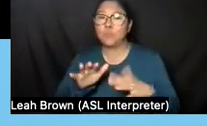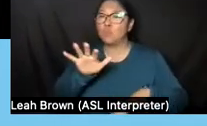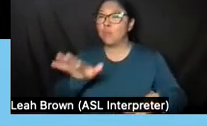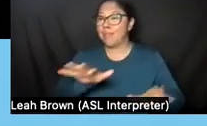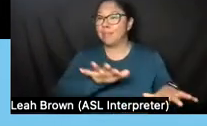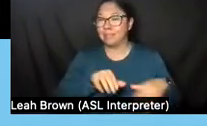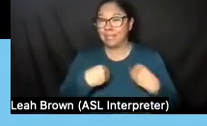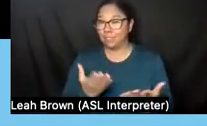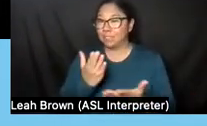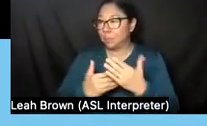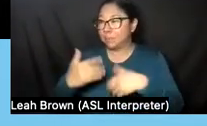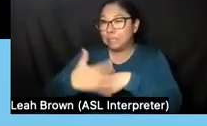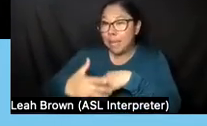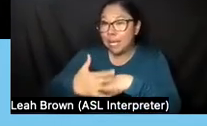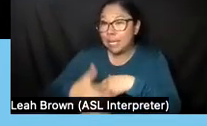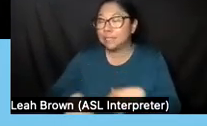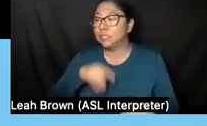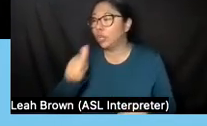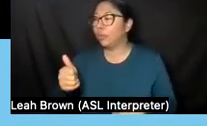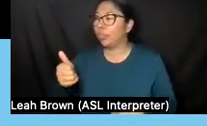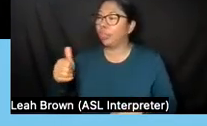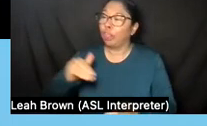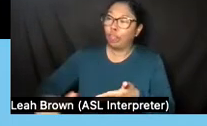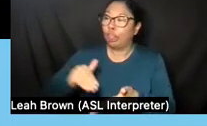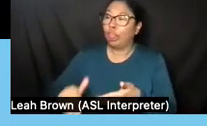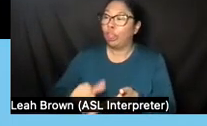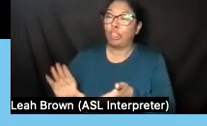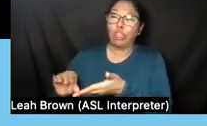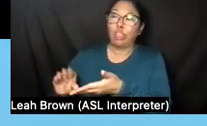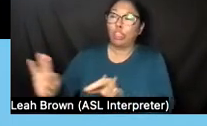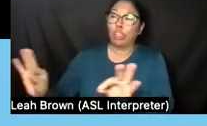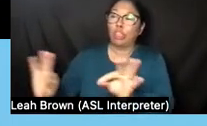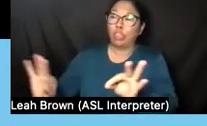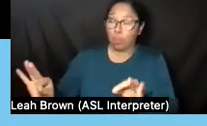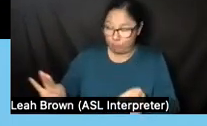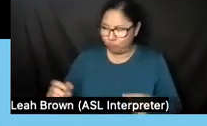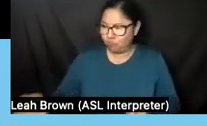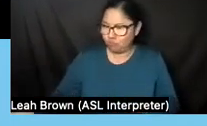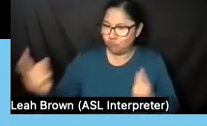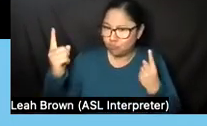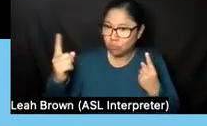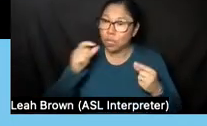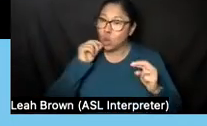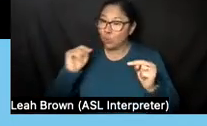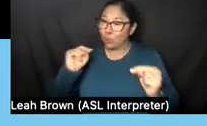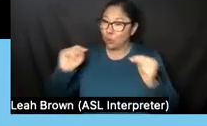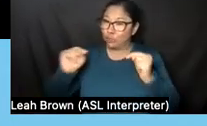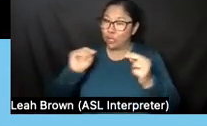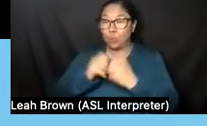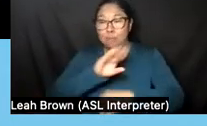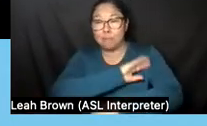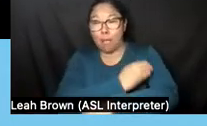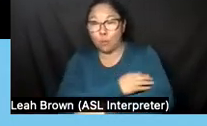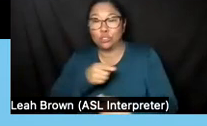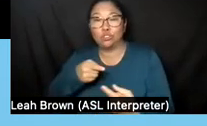Don't discredit or dismiss them. Acknowledge their feelings. Empathize with them. Don't negotiate or engage in that power struggle. We can give